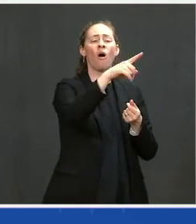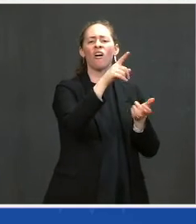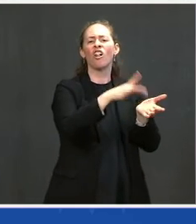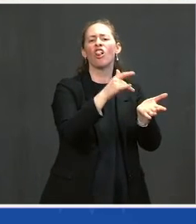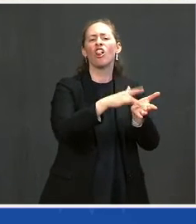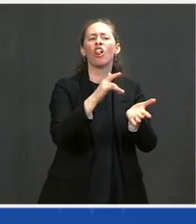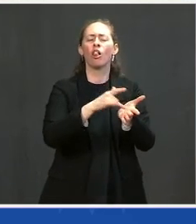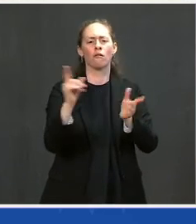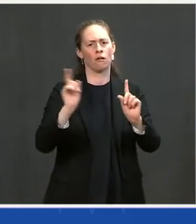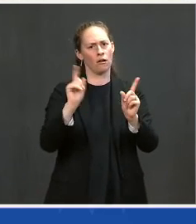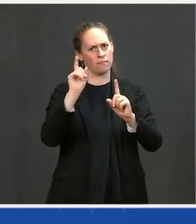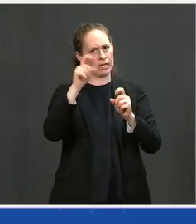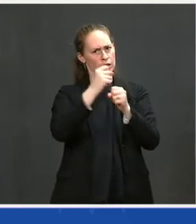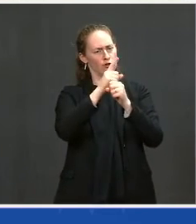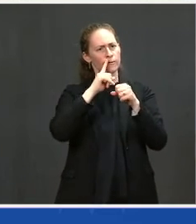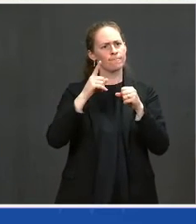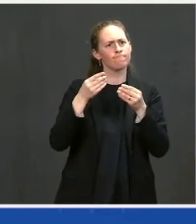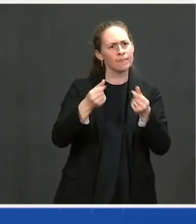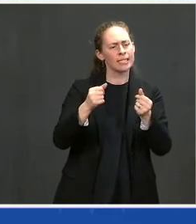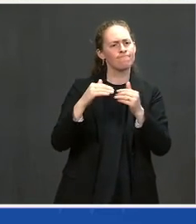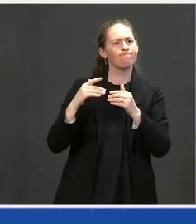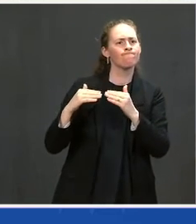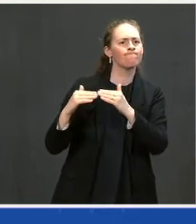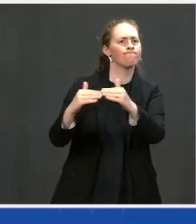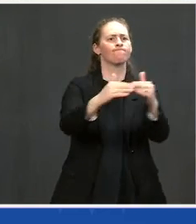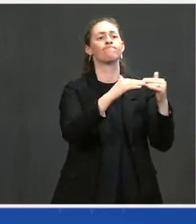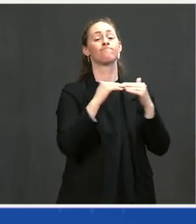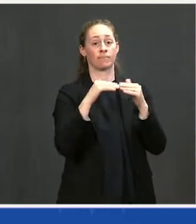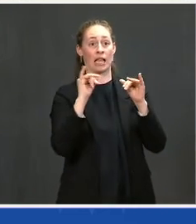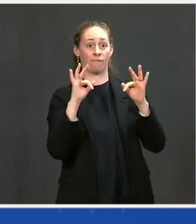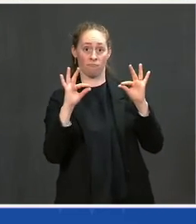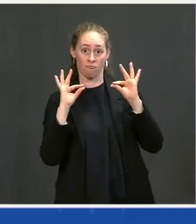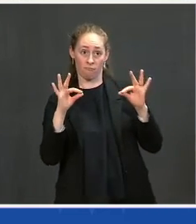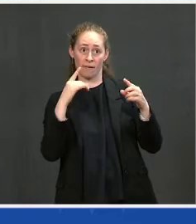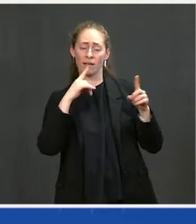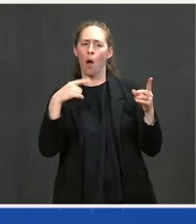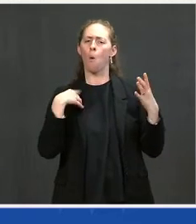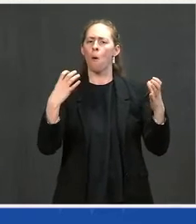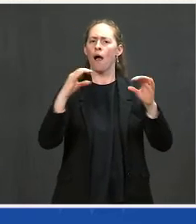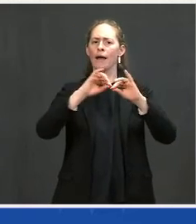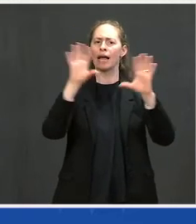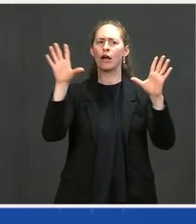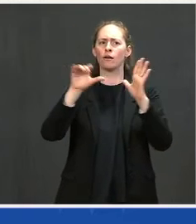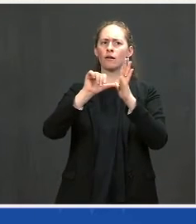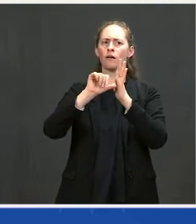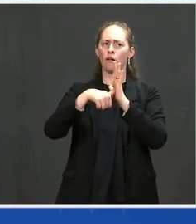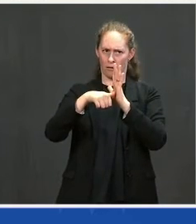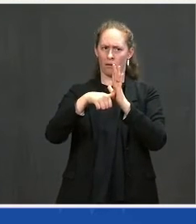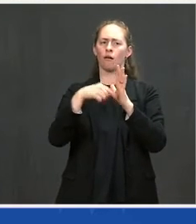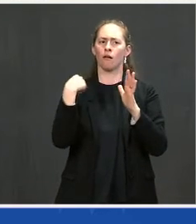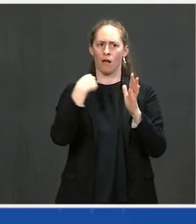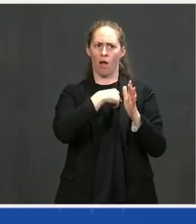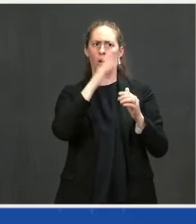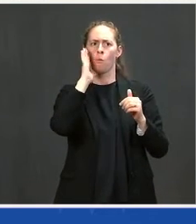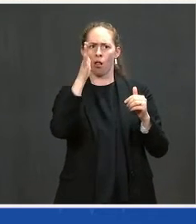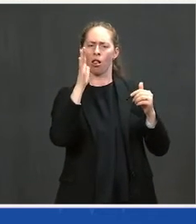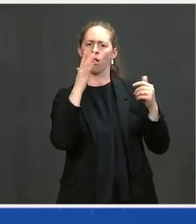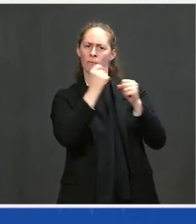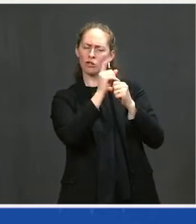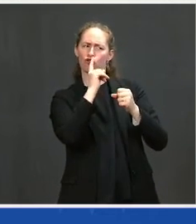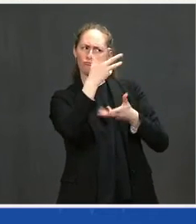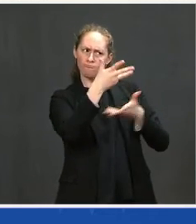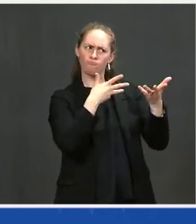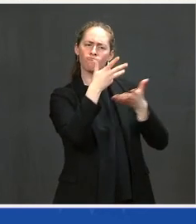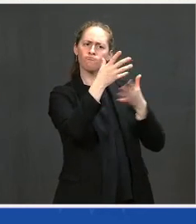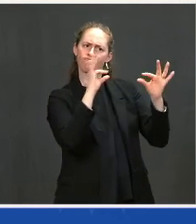indicated that we're going to deal with China effectively. And we're going to need 3